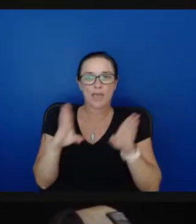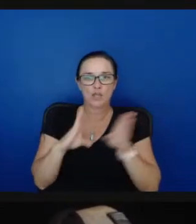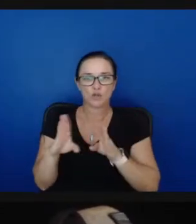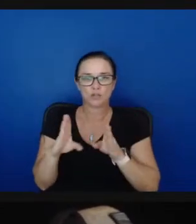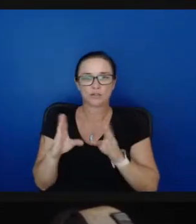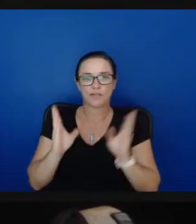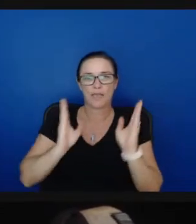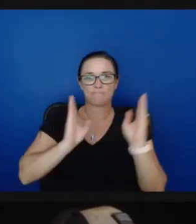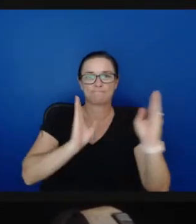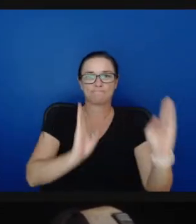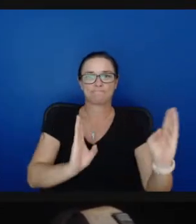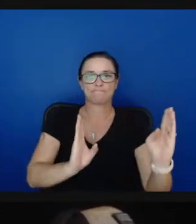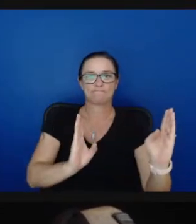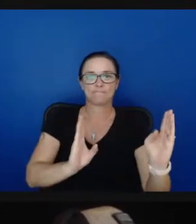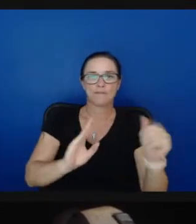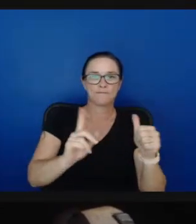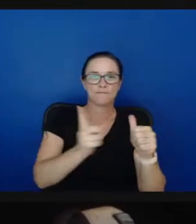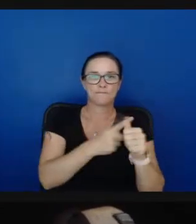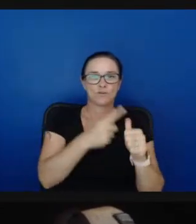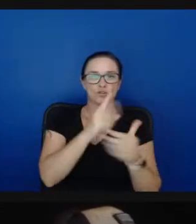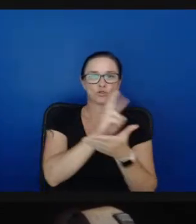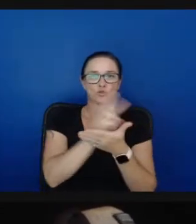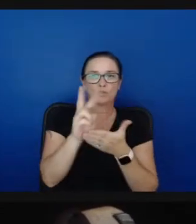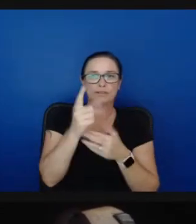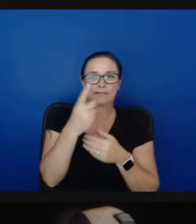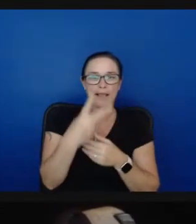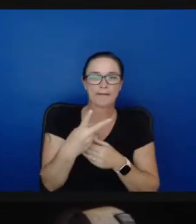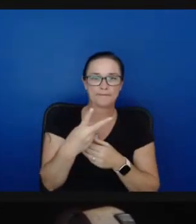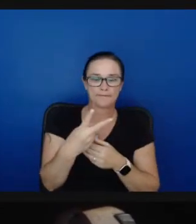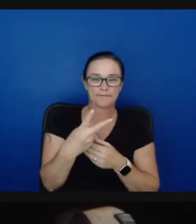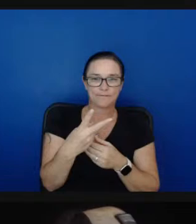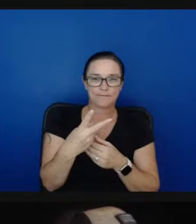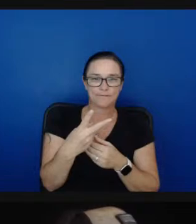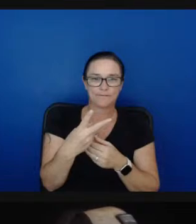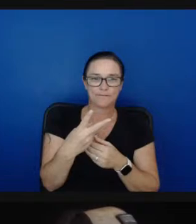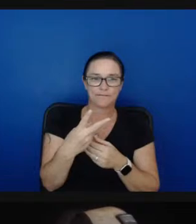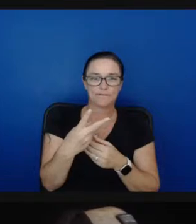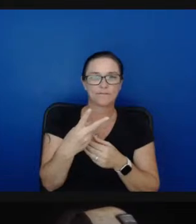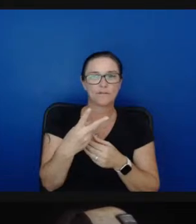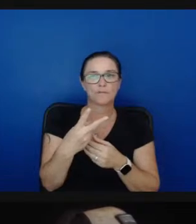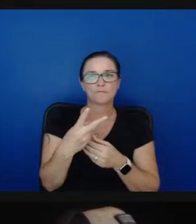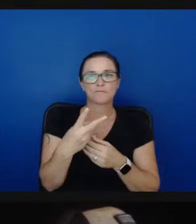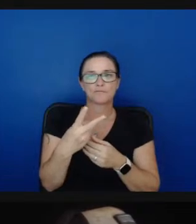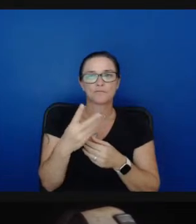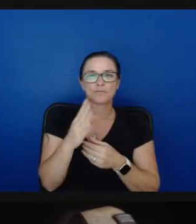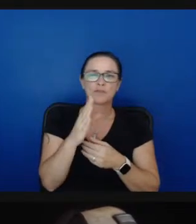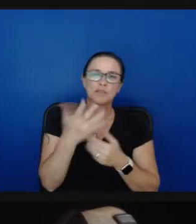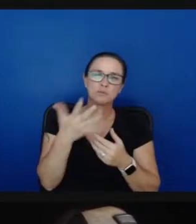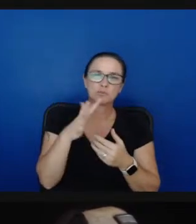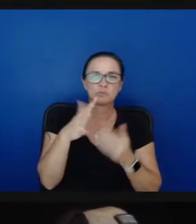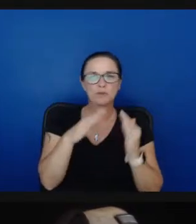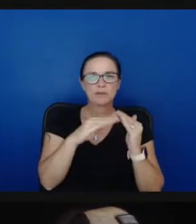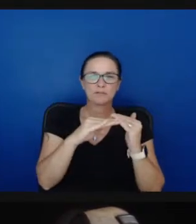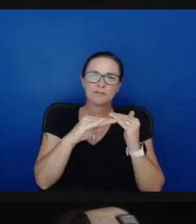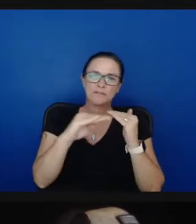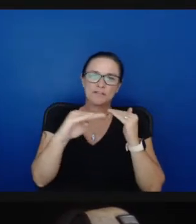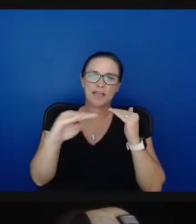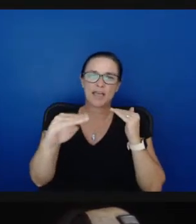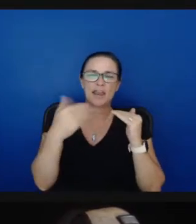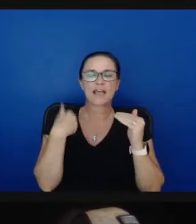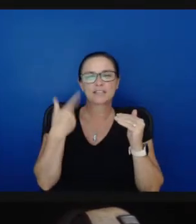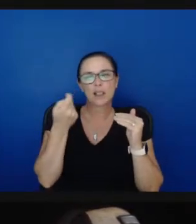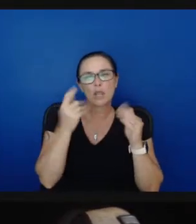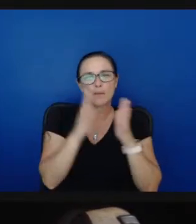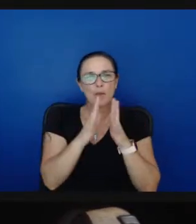this first 2.5 weeks of the graph, which is basically flat. And it has embedded these